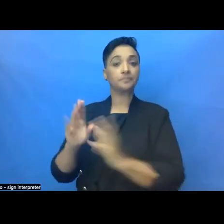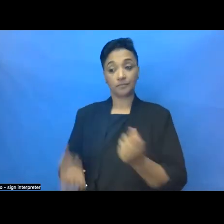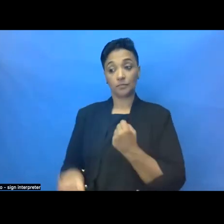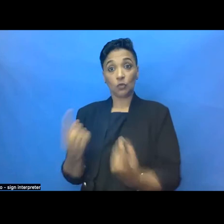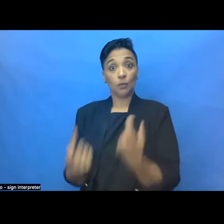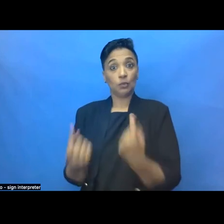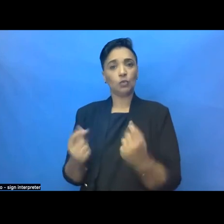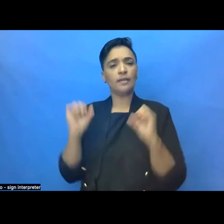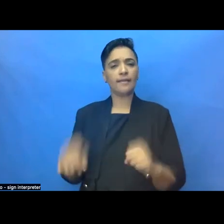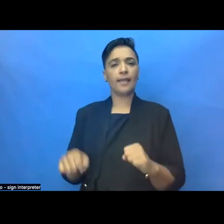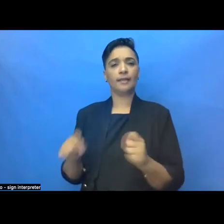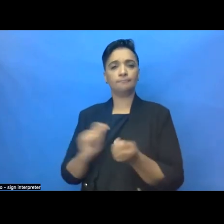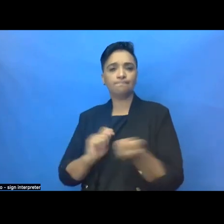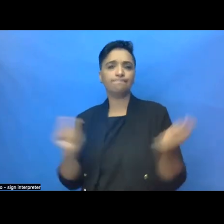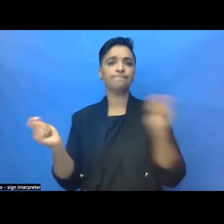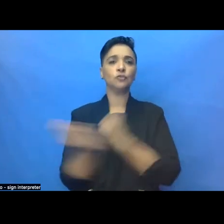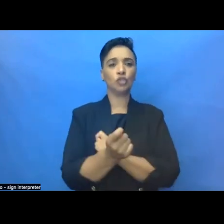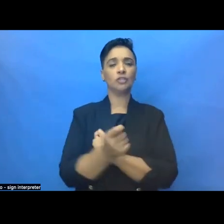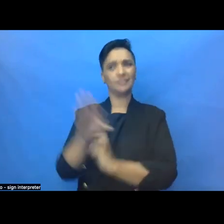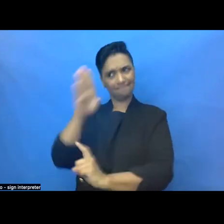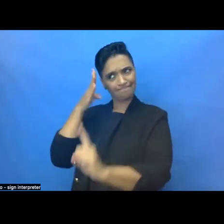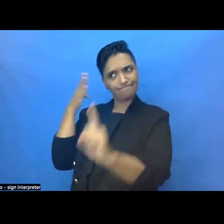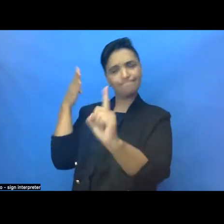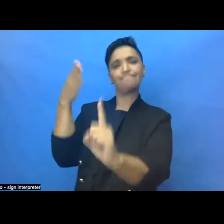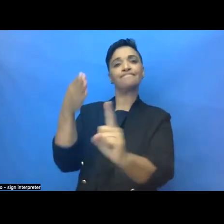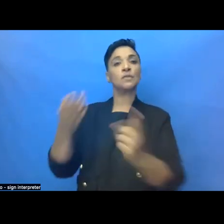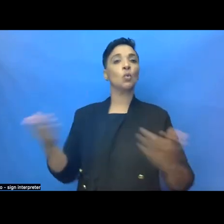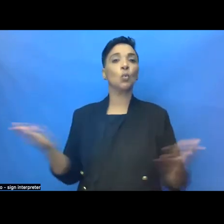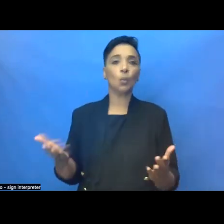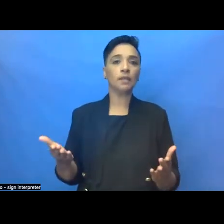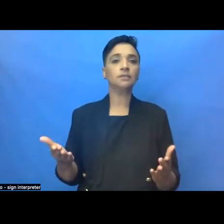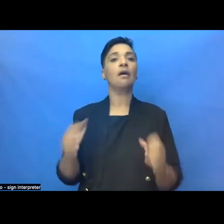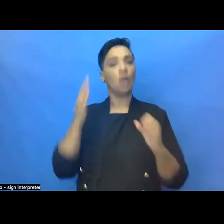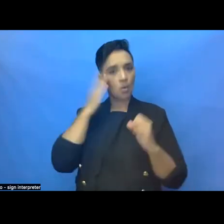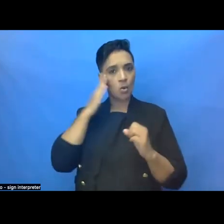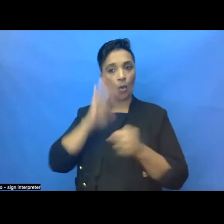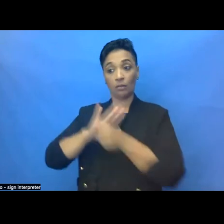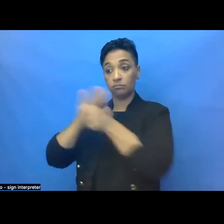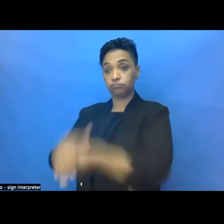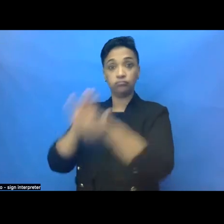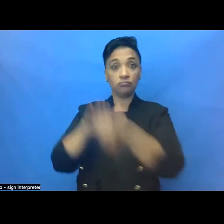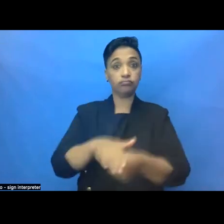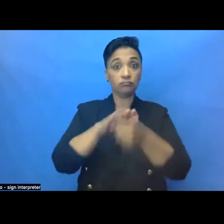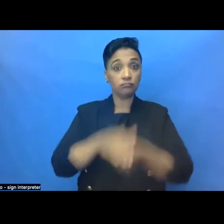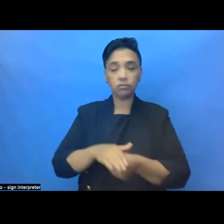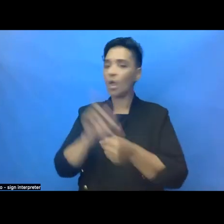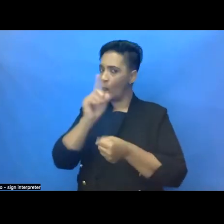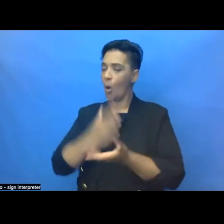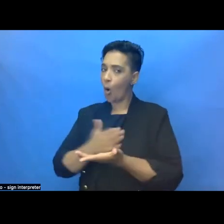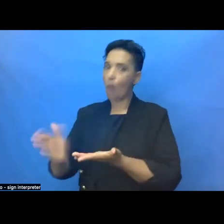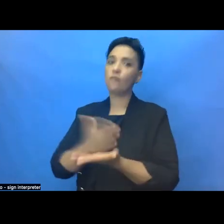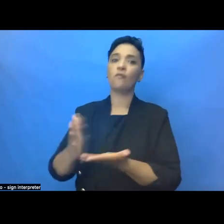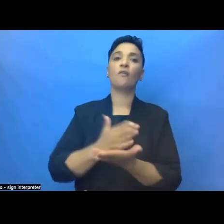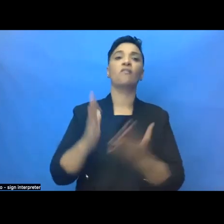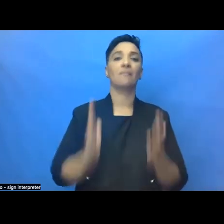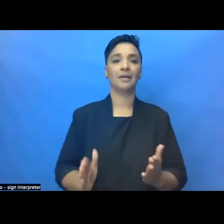refuting determinately the remaining practices that are discriminatory. Thus, it will be the time for